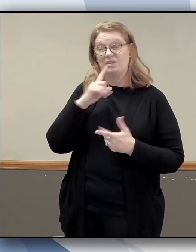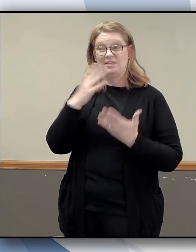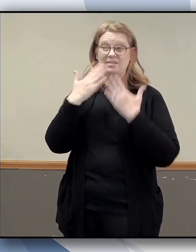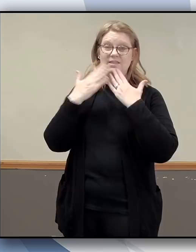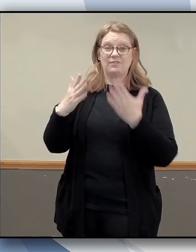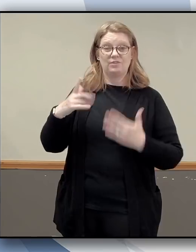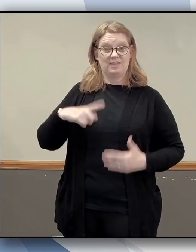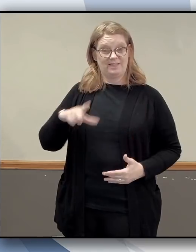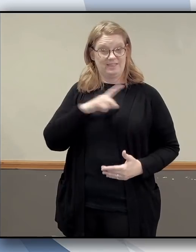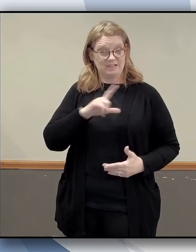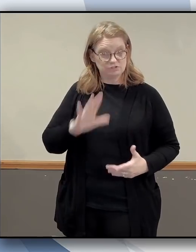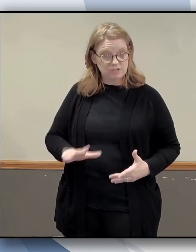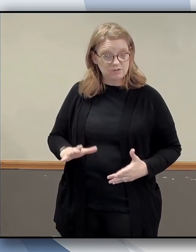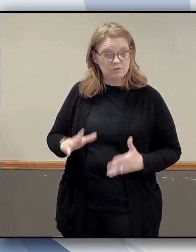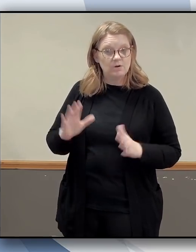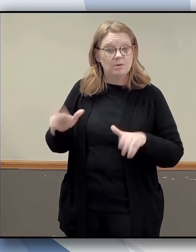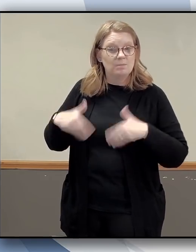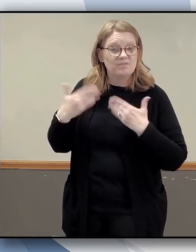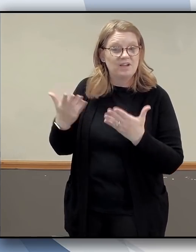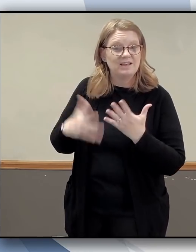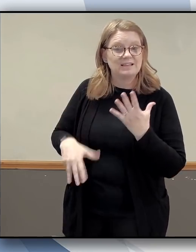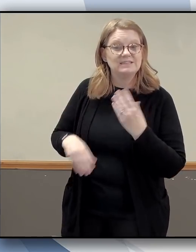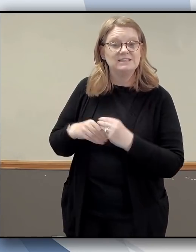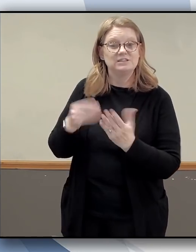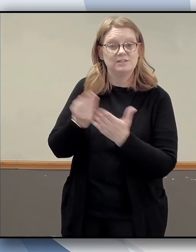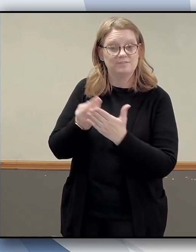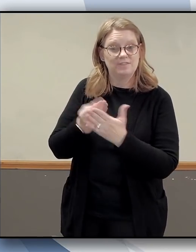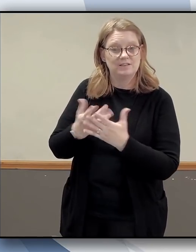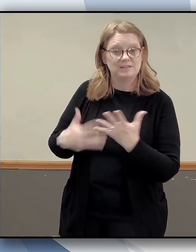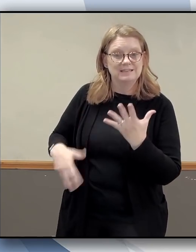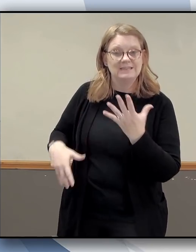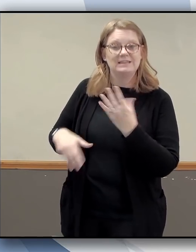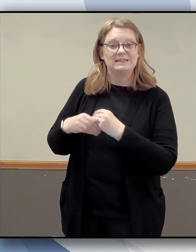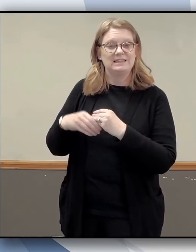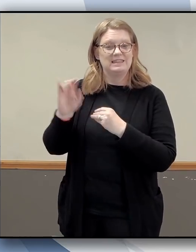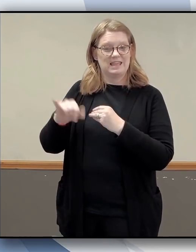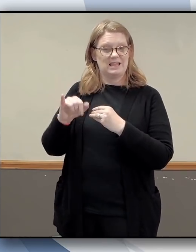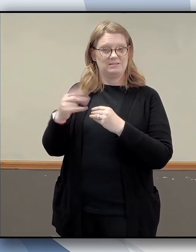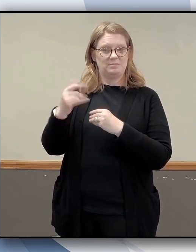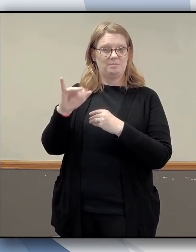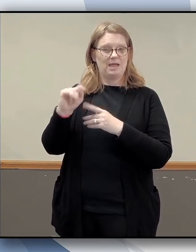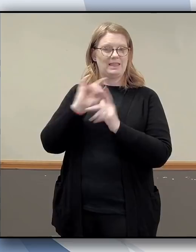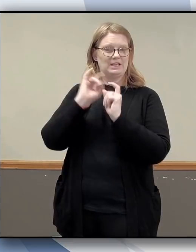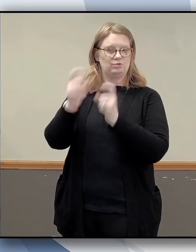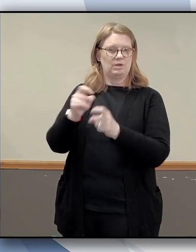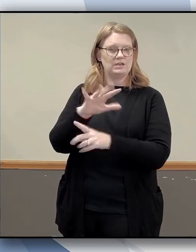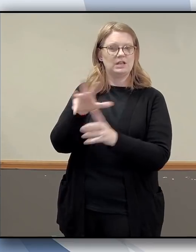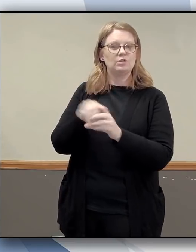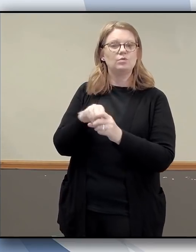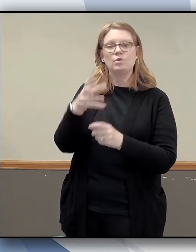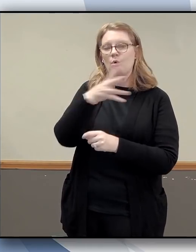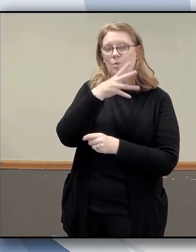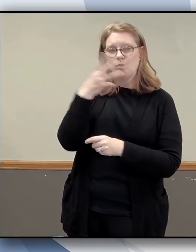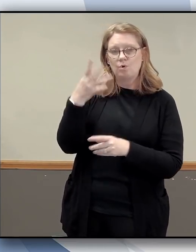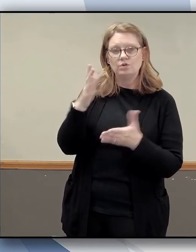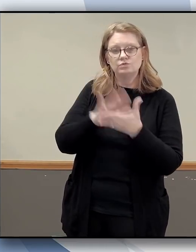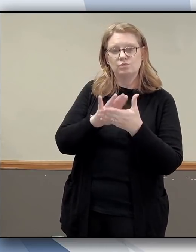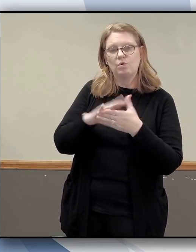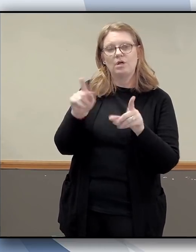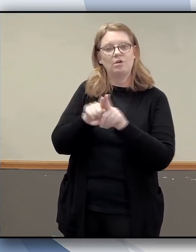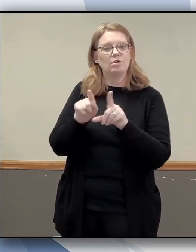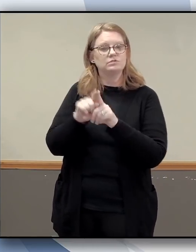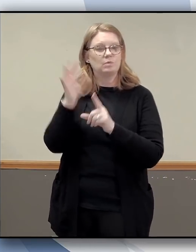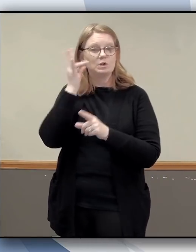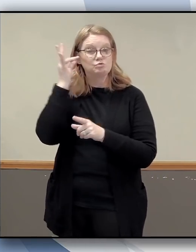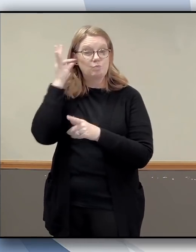last session in providing for additional funding to expand the behavioral health pilot grant to include a rural school and a tribal school. The